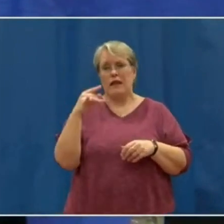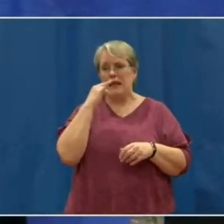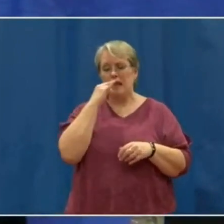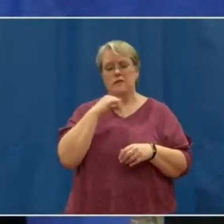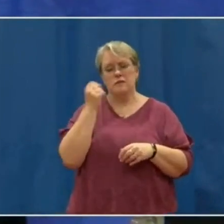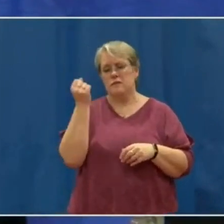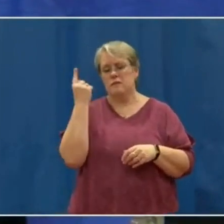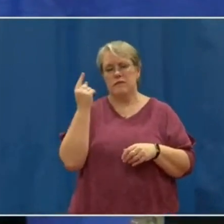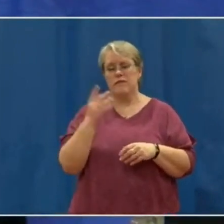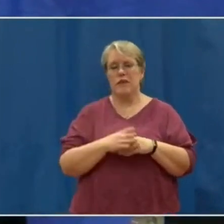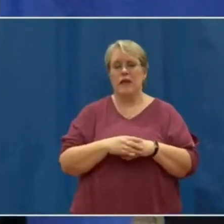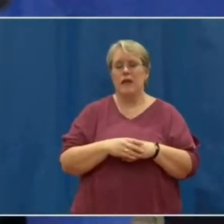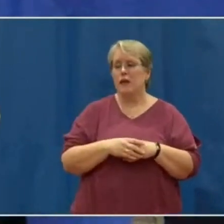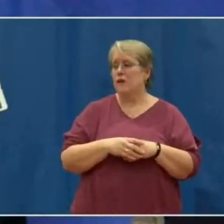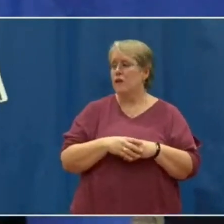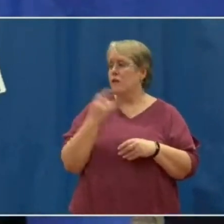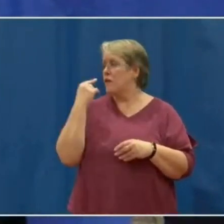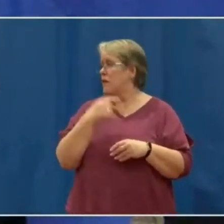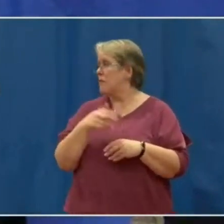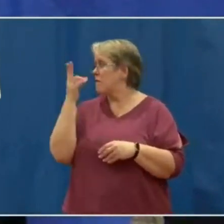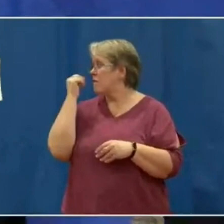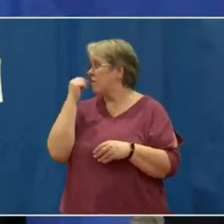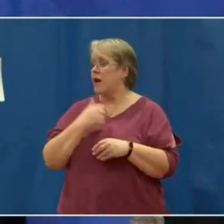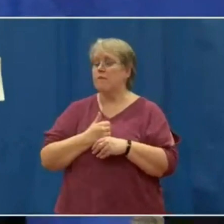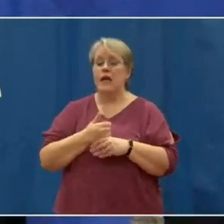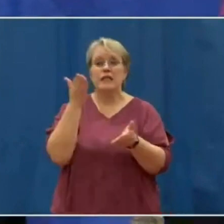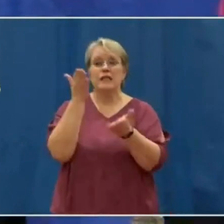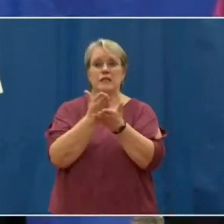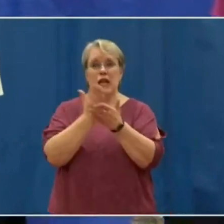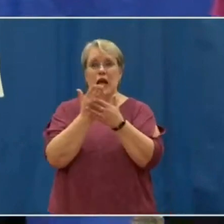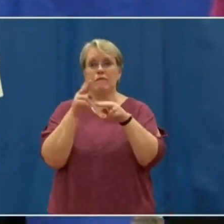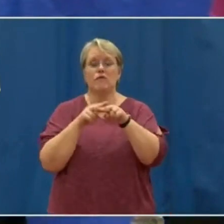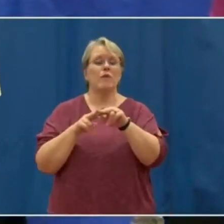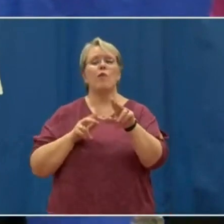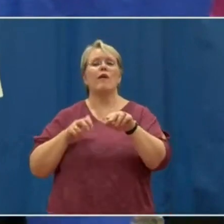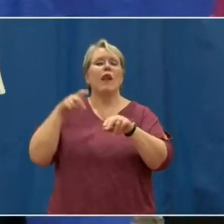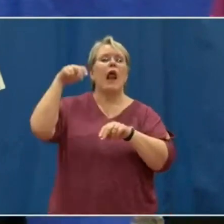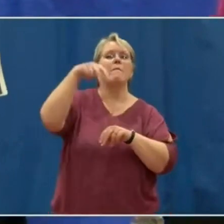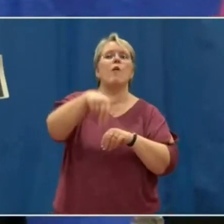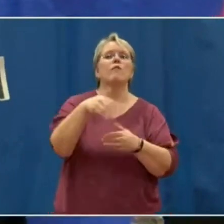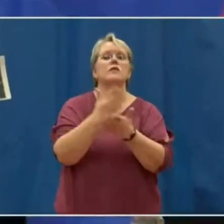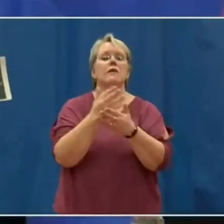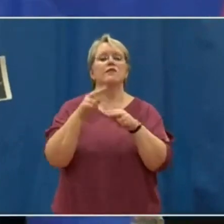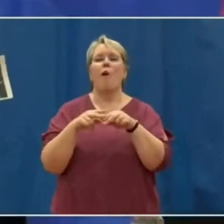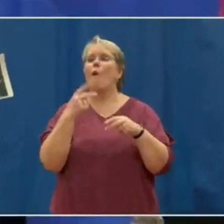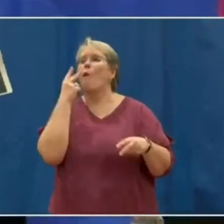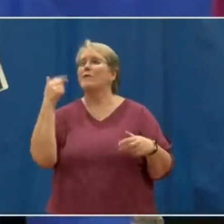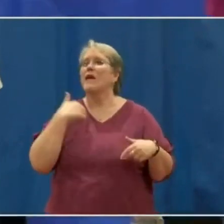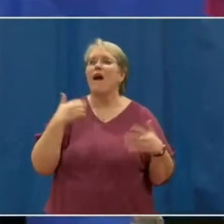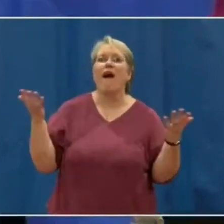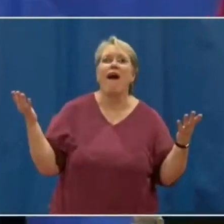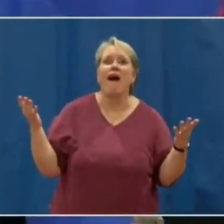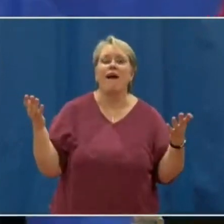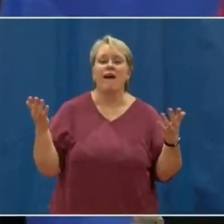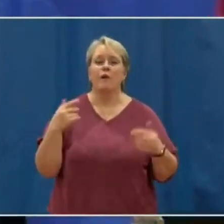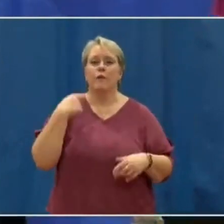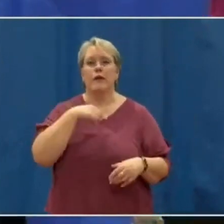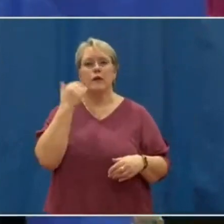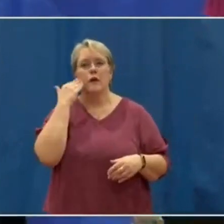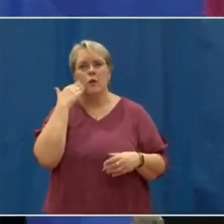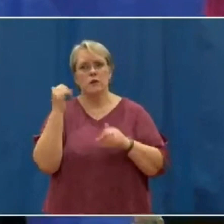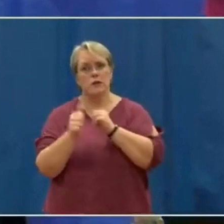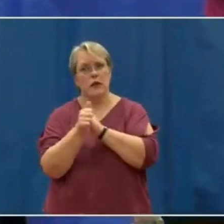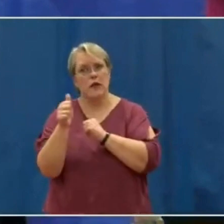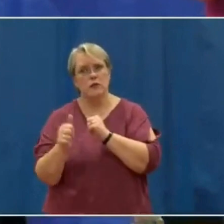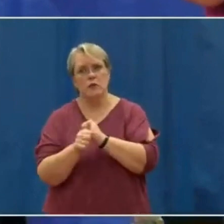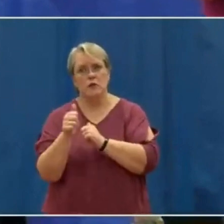do, because all they're thinking about, hey, this will be fun. We got stop trains here. We can climb over. Watch me do this. But we all know how dangerous